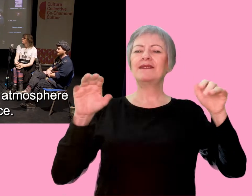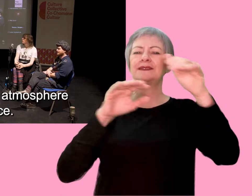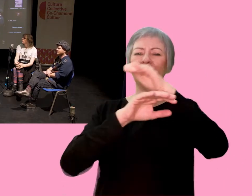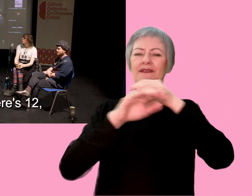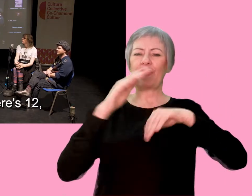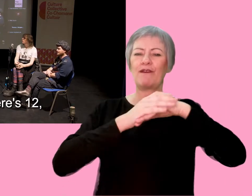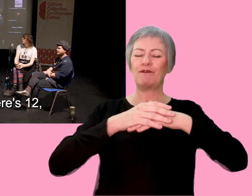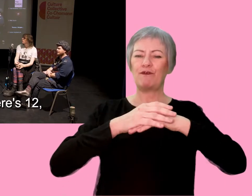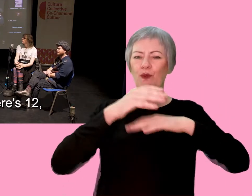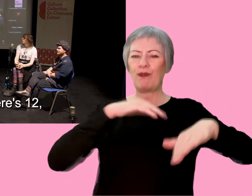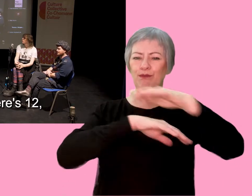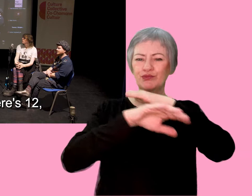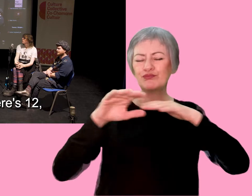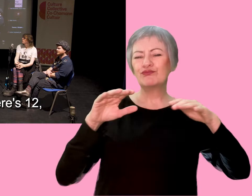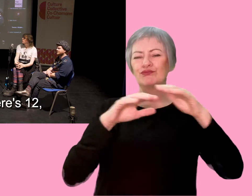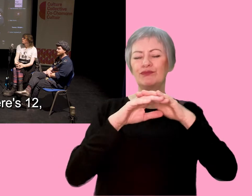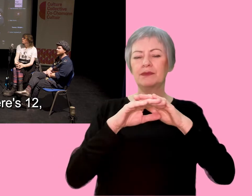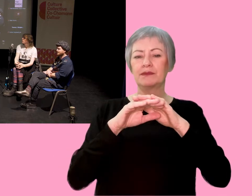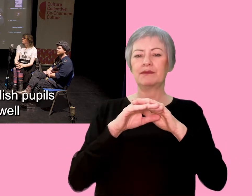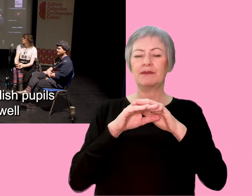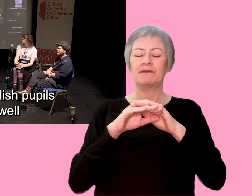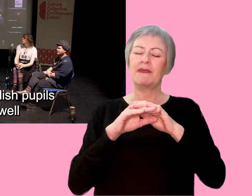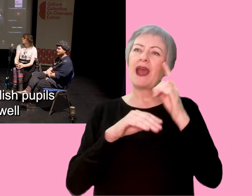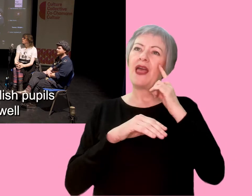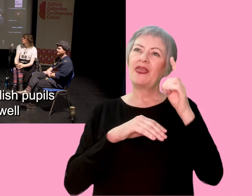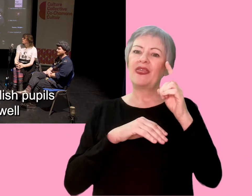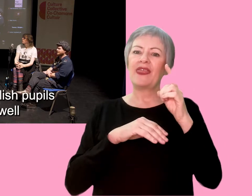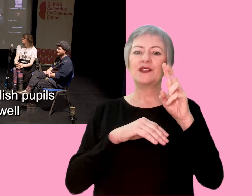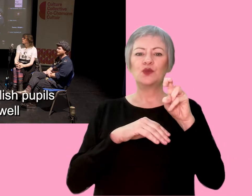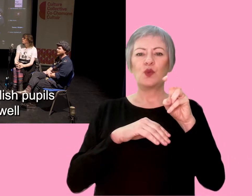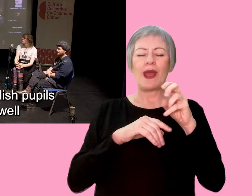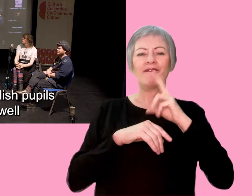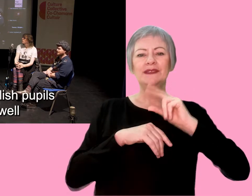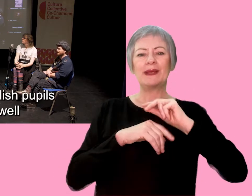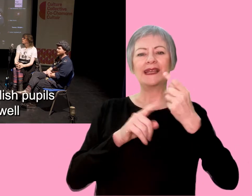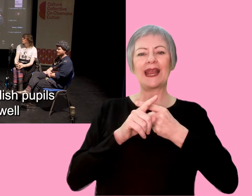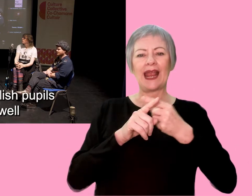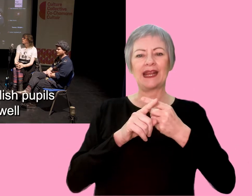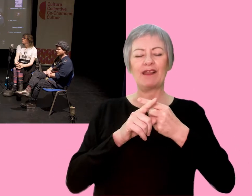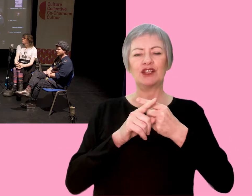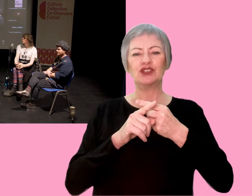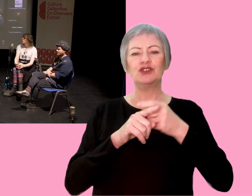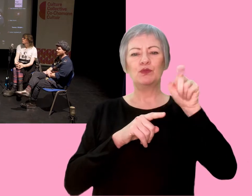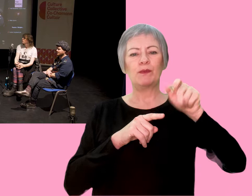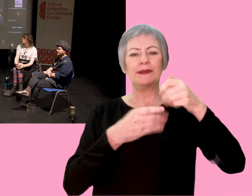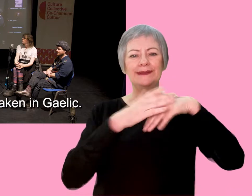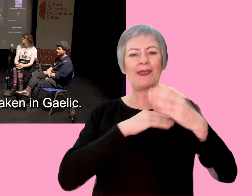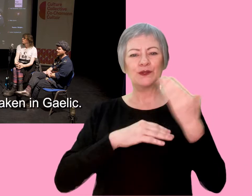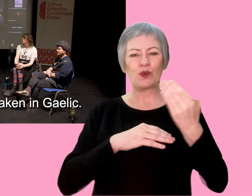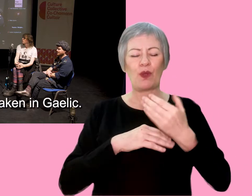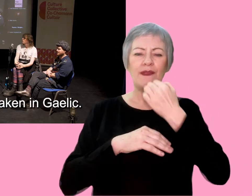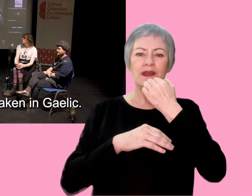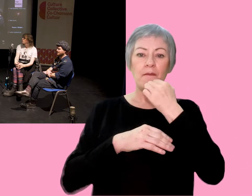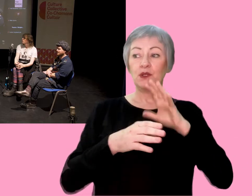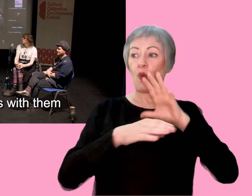place. And to be fair, there's 12 speaking English pupils in that school as well. The numbers